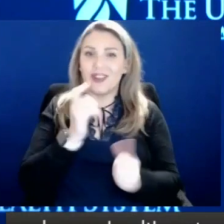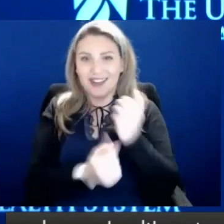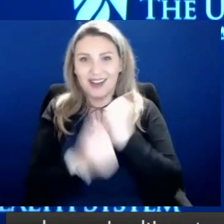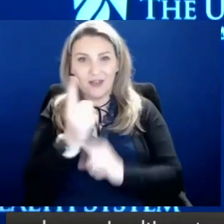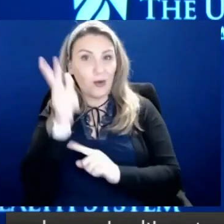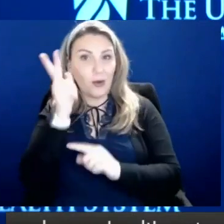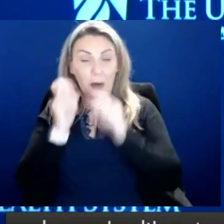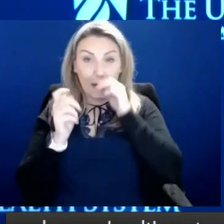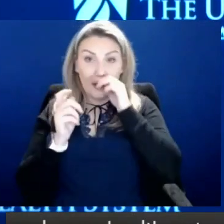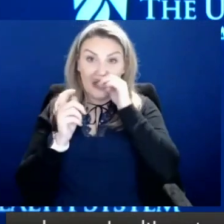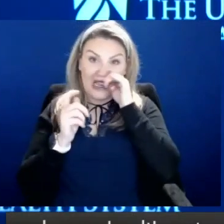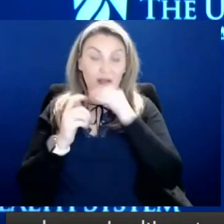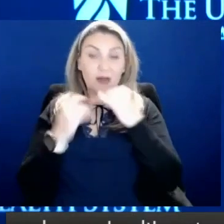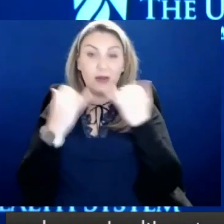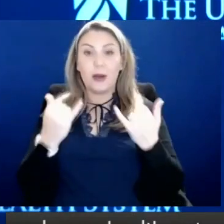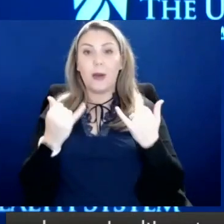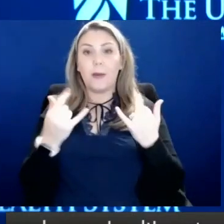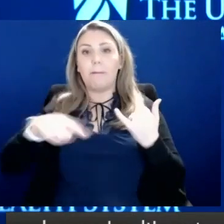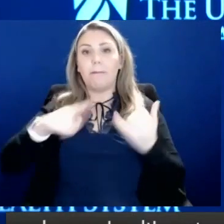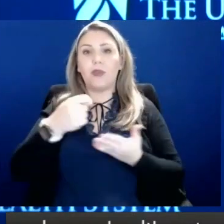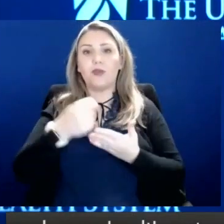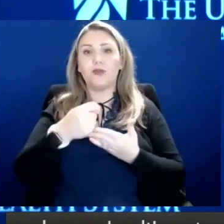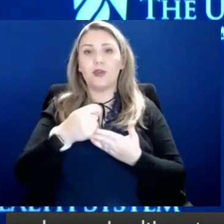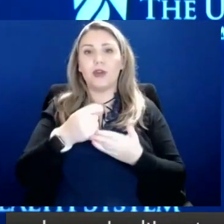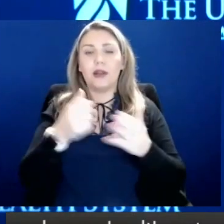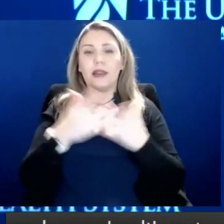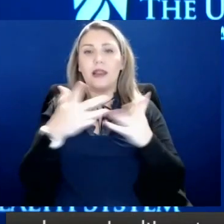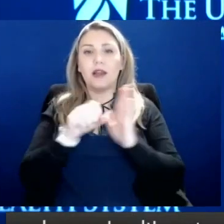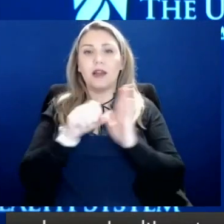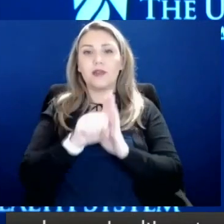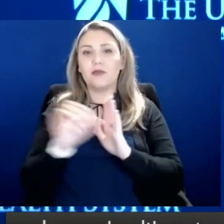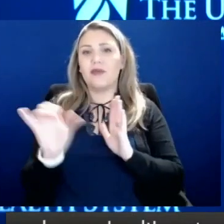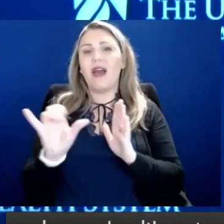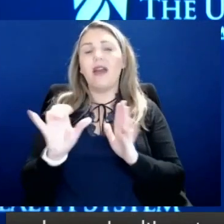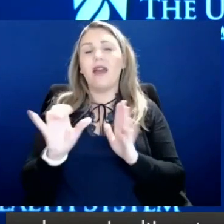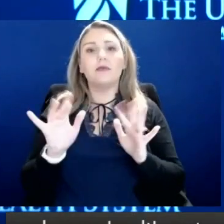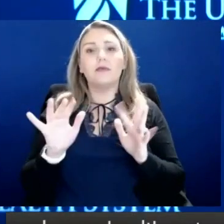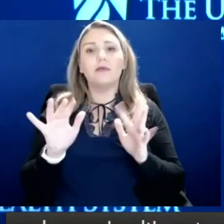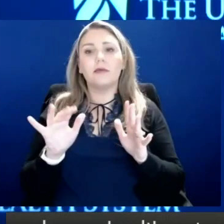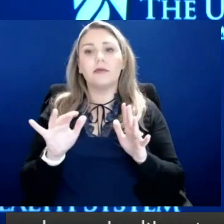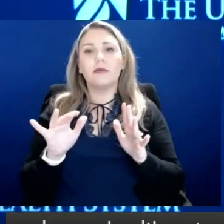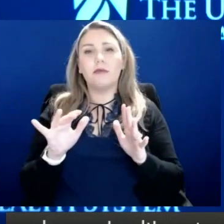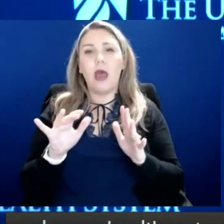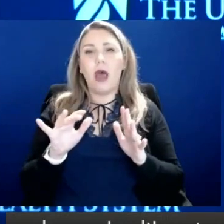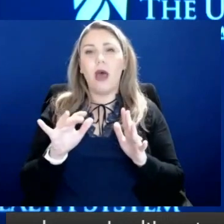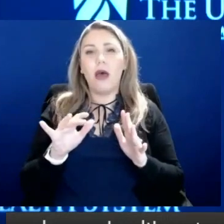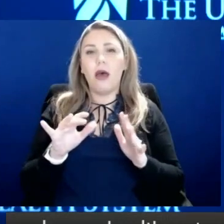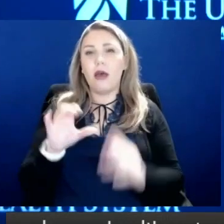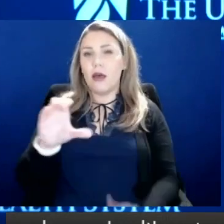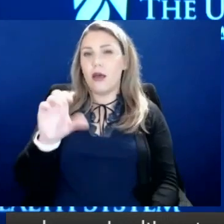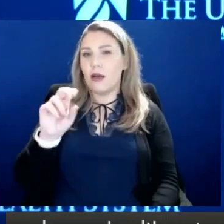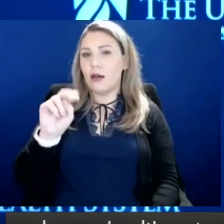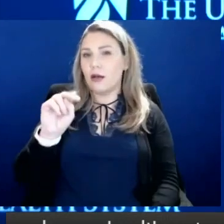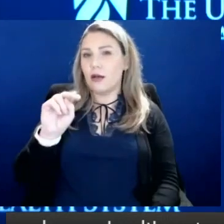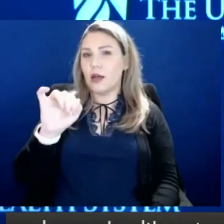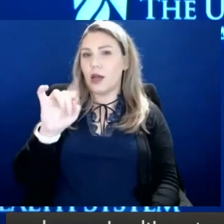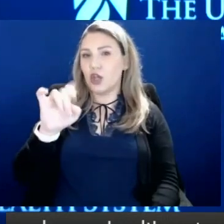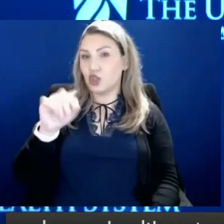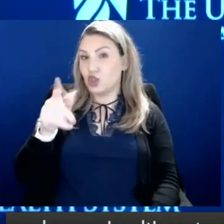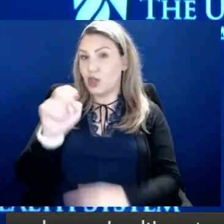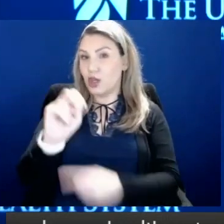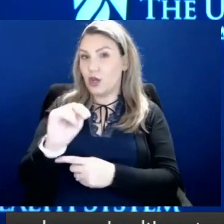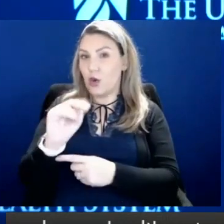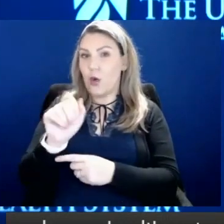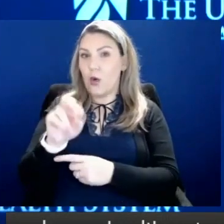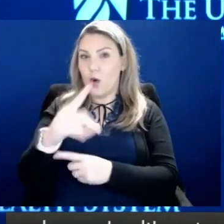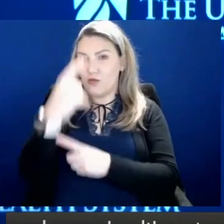who's gone through it, he said they're treating a lot of these symptoms like you would treat a concussion or a brain injury. And but it